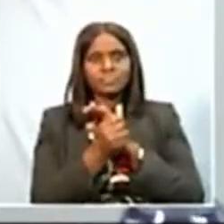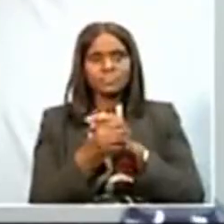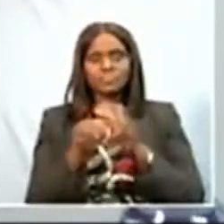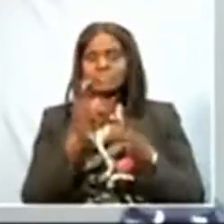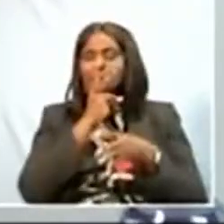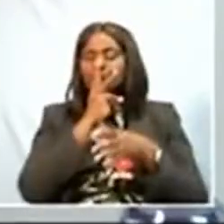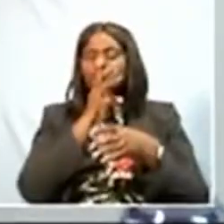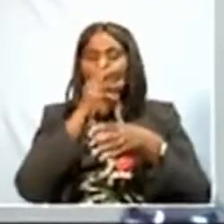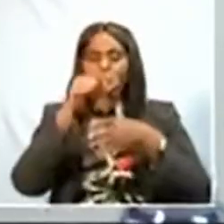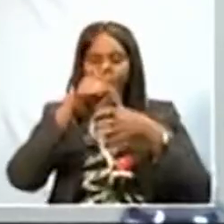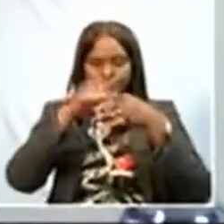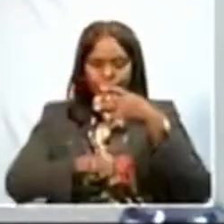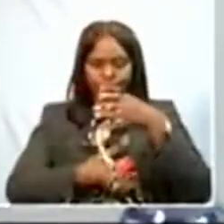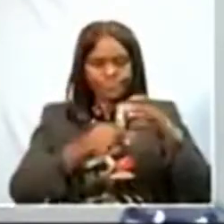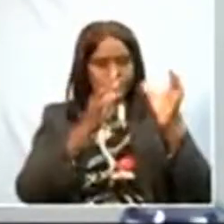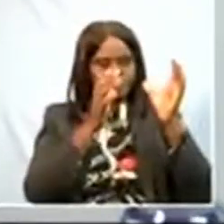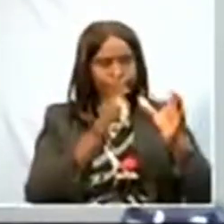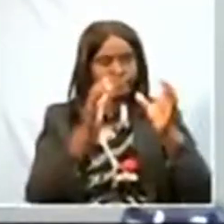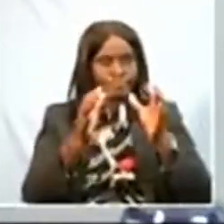drilling and installation